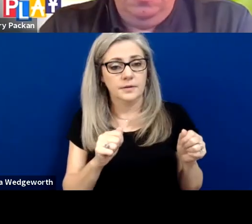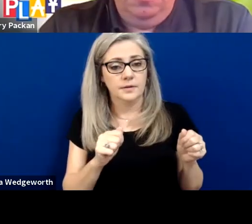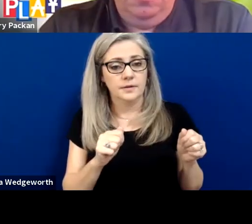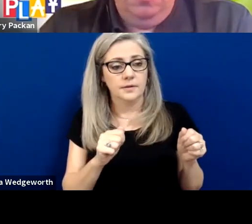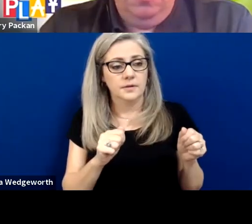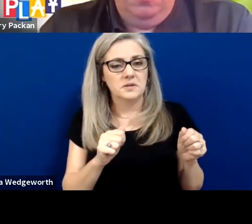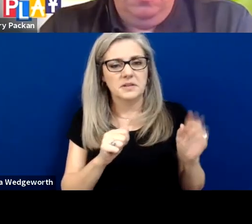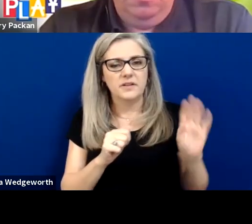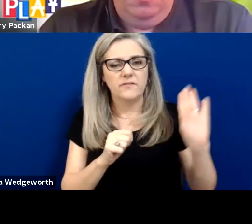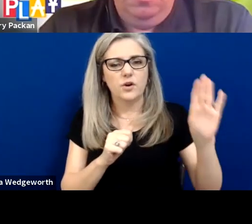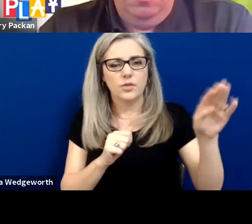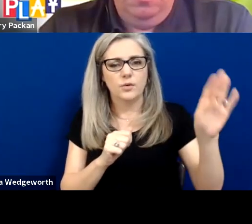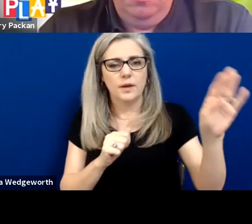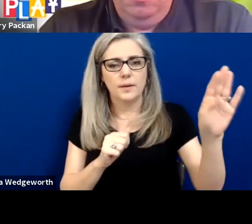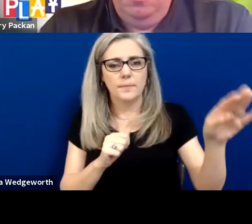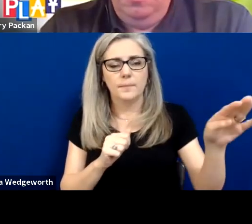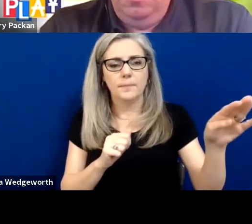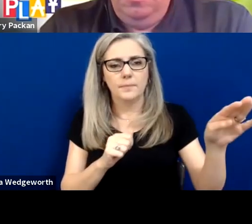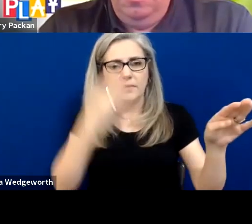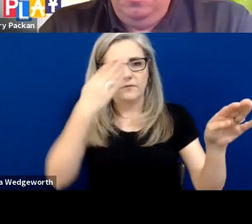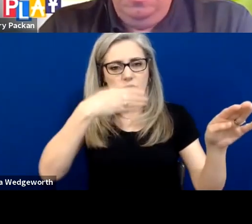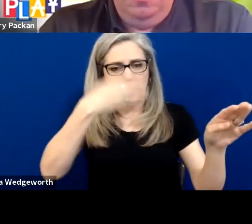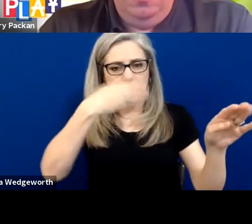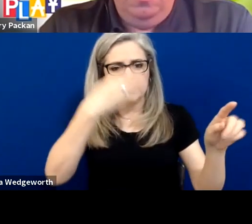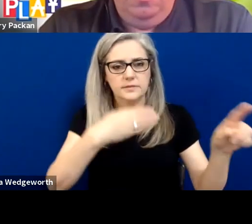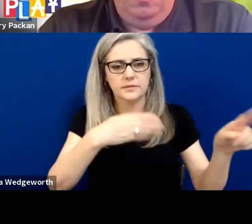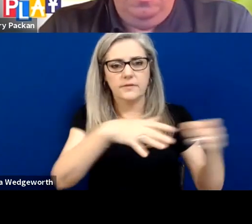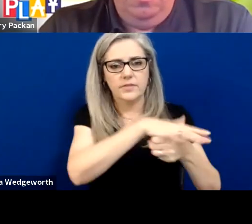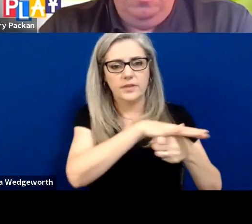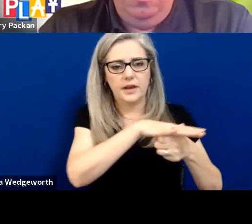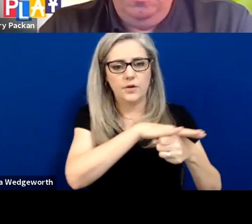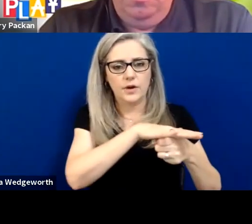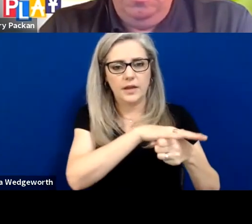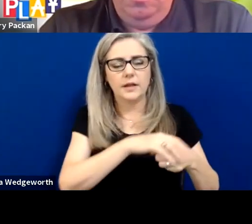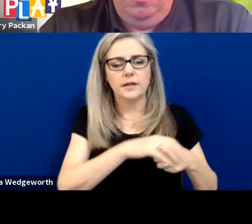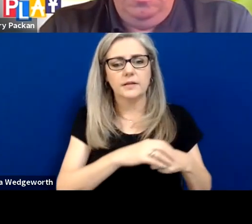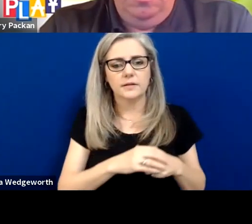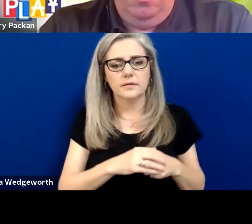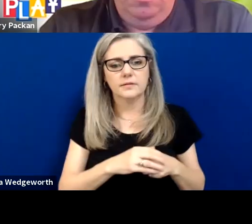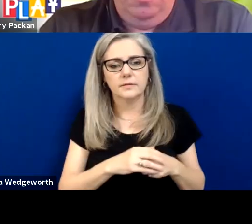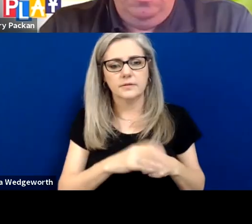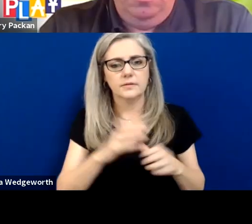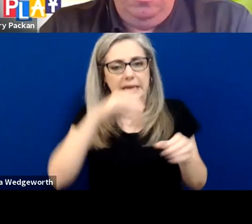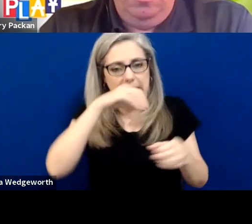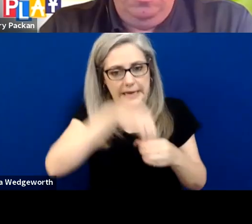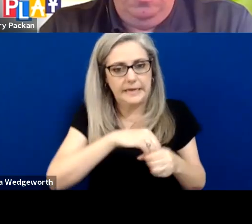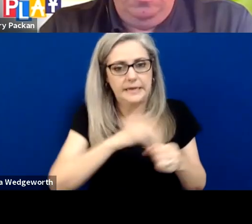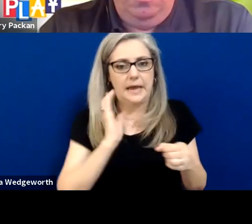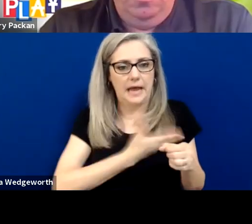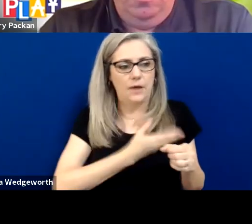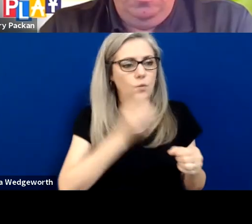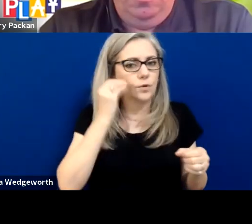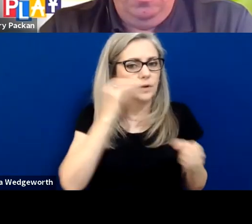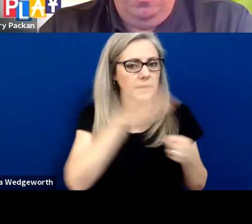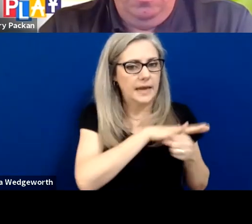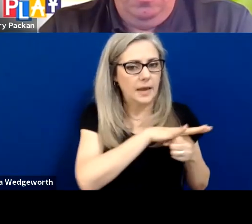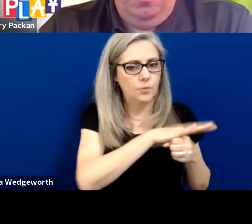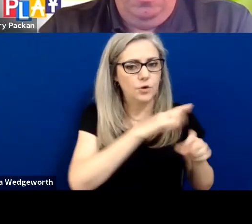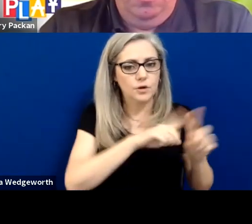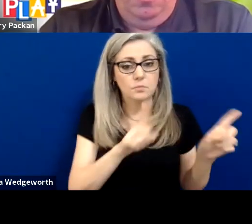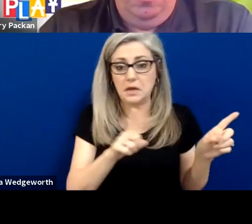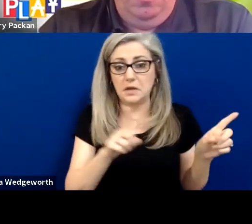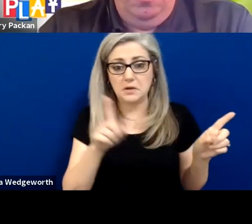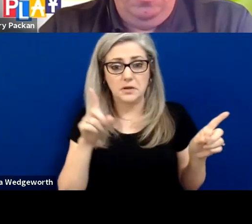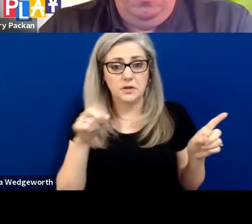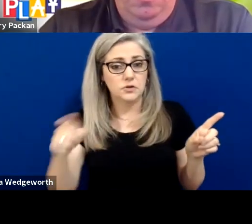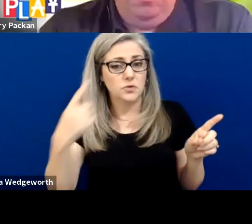further up to the front of the subdivision that, you know, right in the neighborhood. But do we see